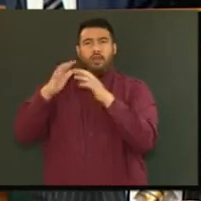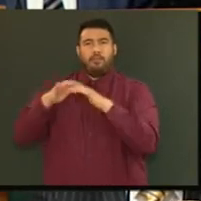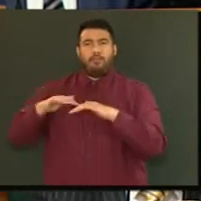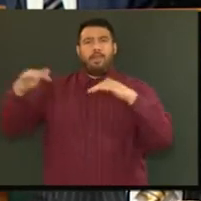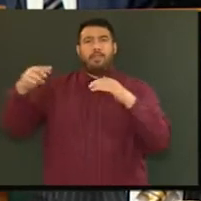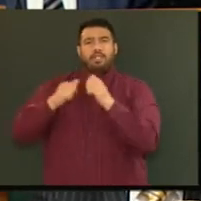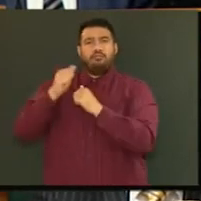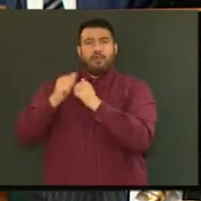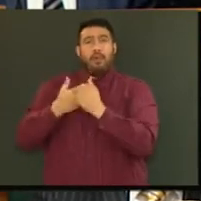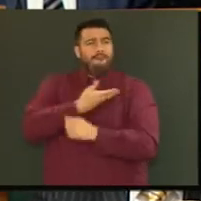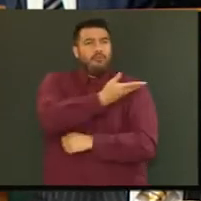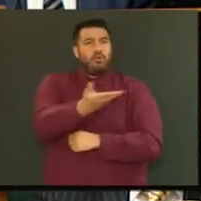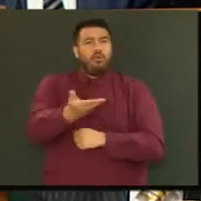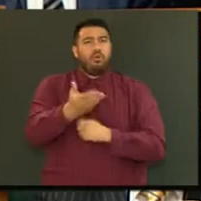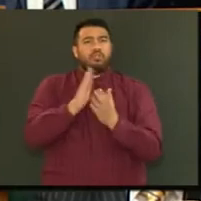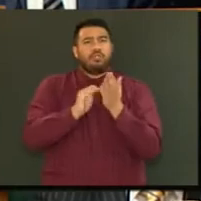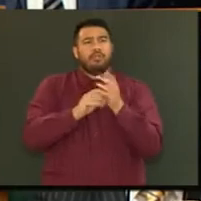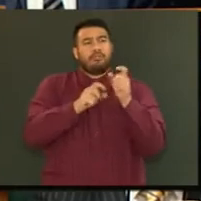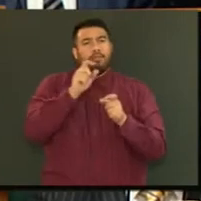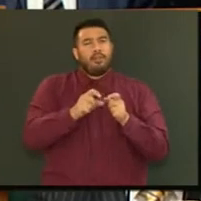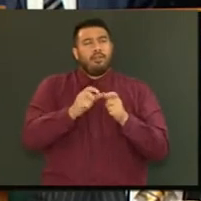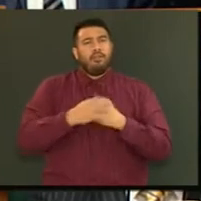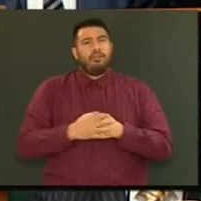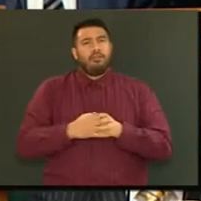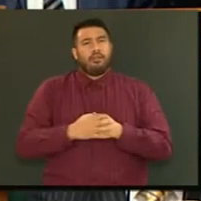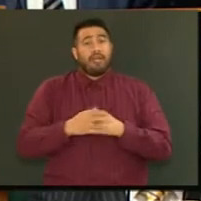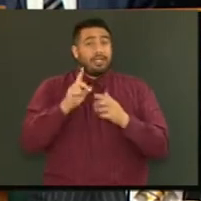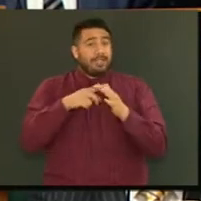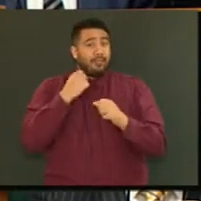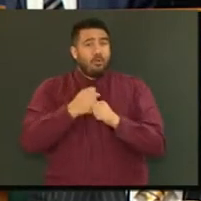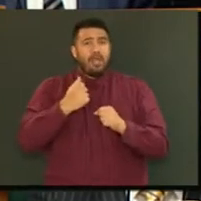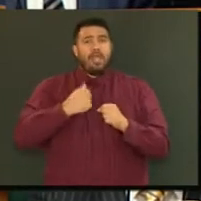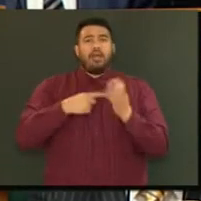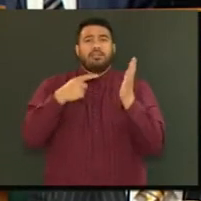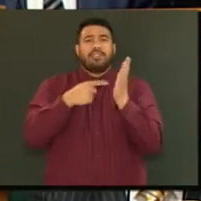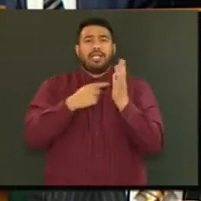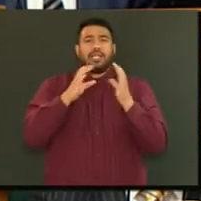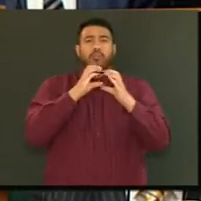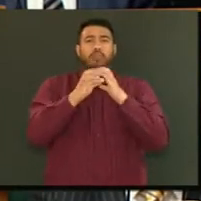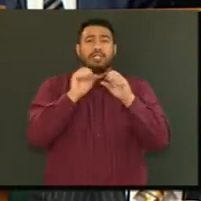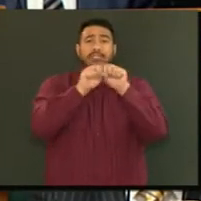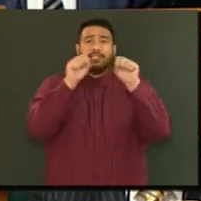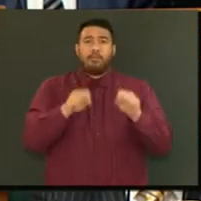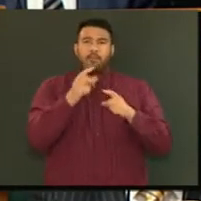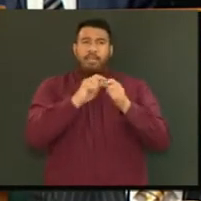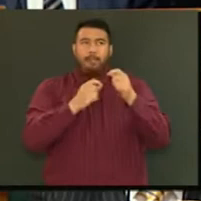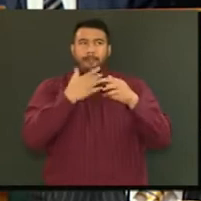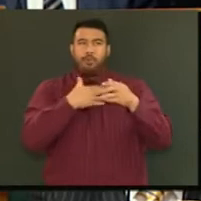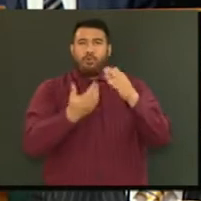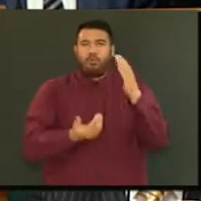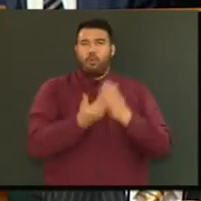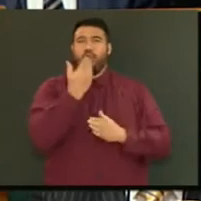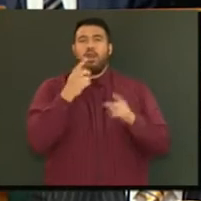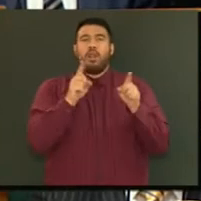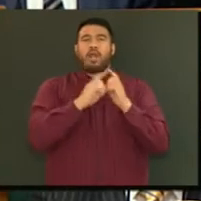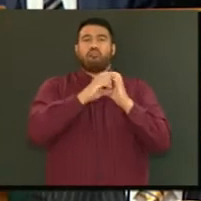of taxpayers. We are completely modernising our telecommunications system with the ultra-fast broadband and